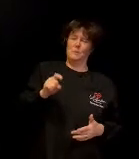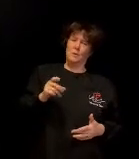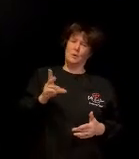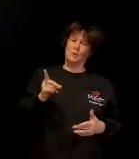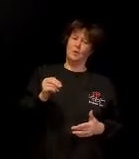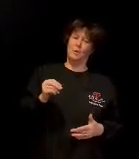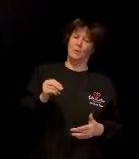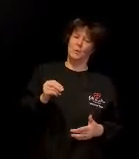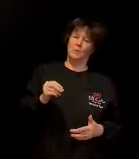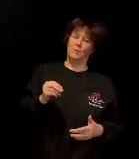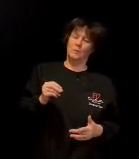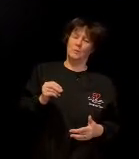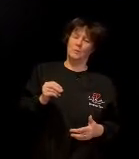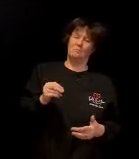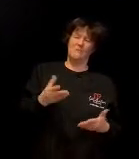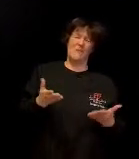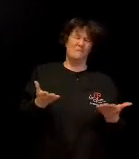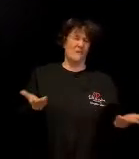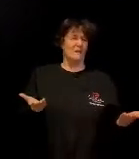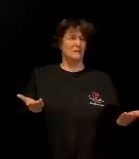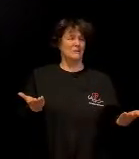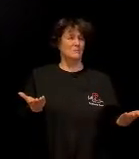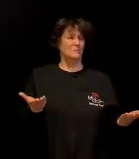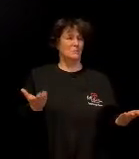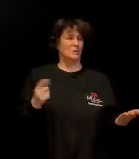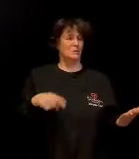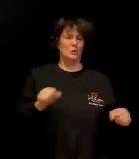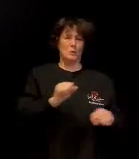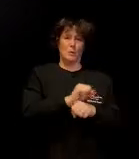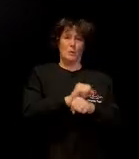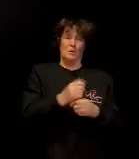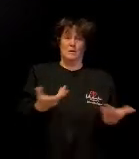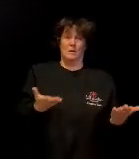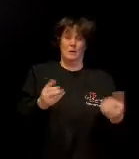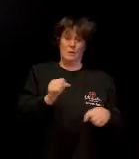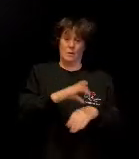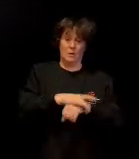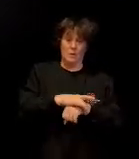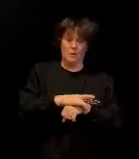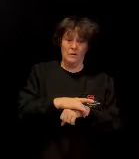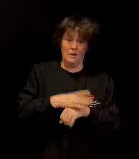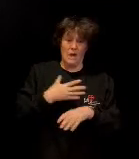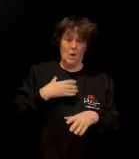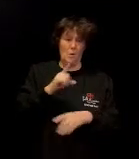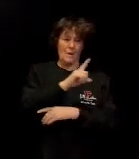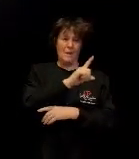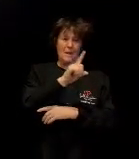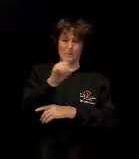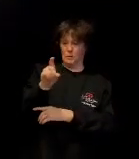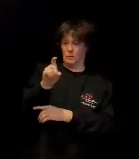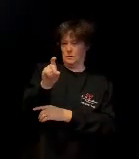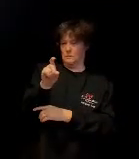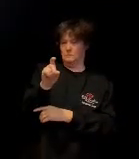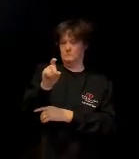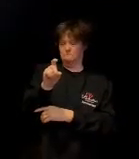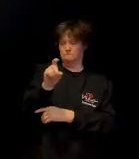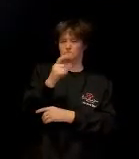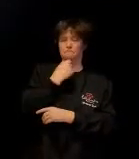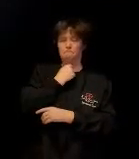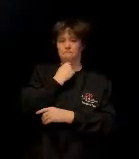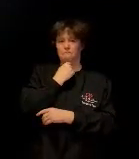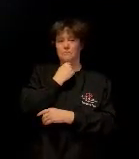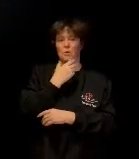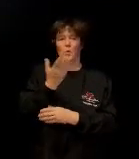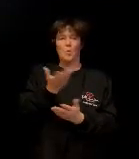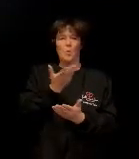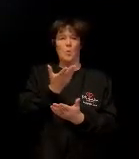that we're supposed to be doing on the earth. And I want to stir you up tonight, and I want to ask the question, what